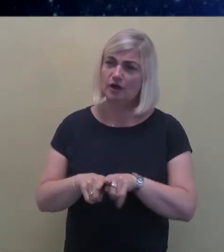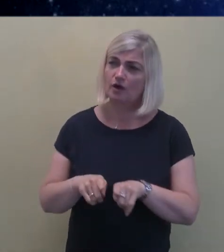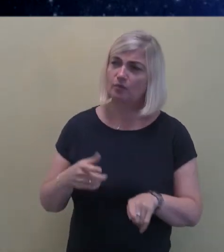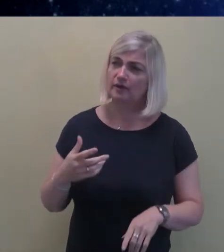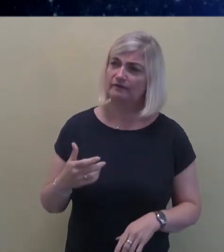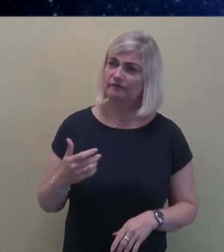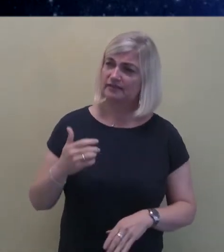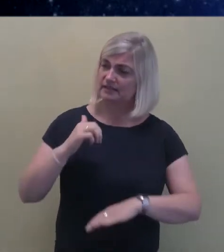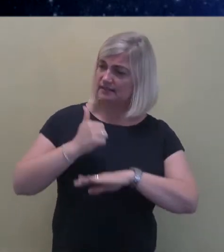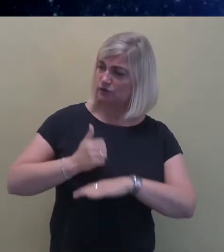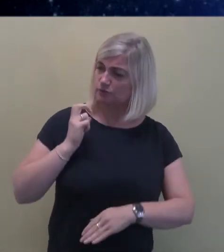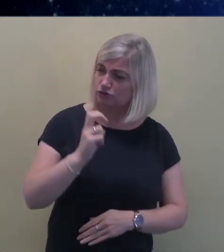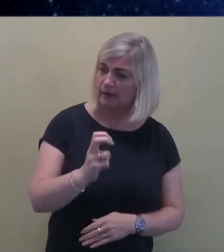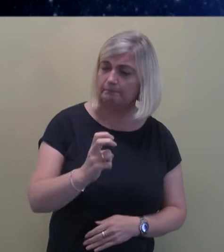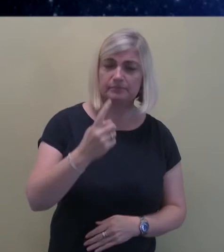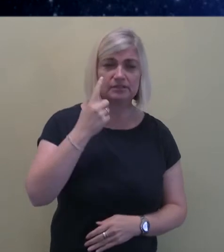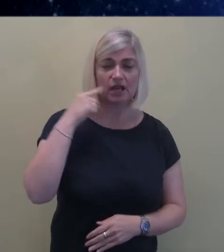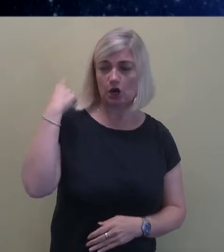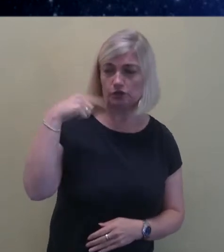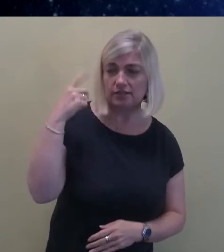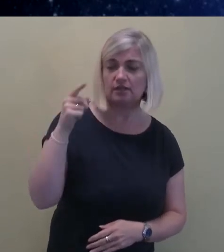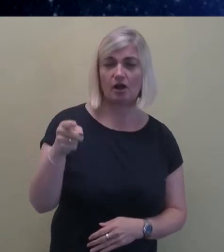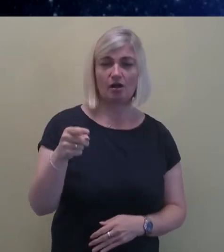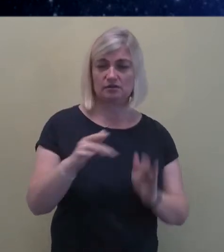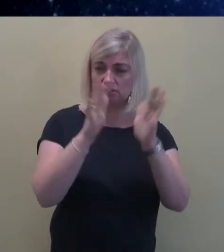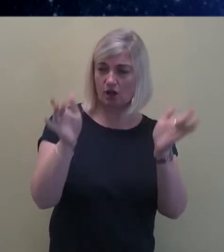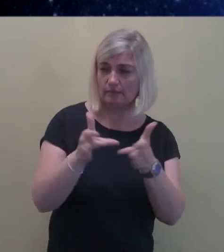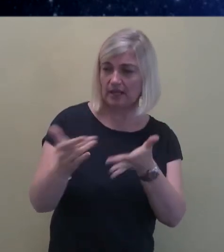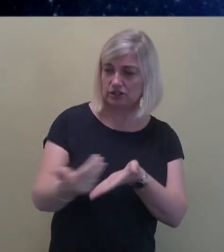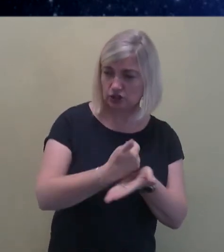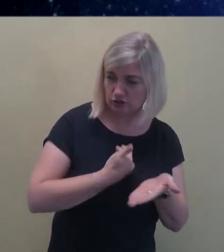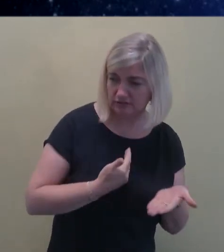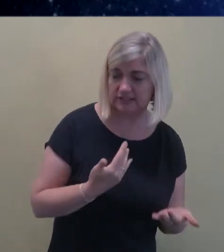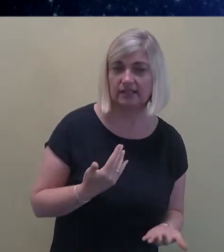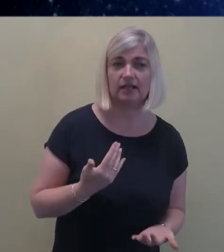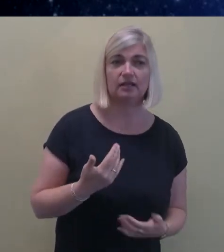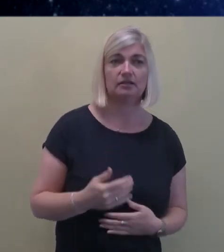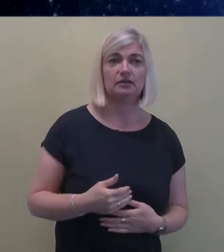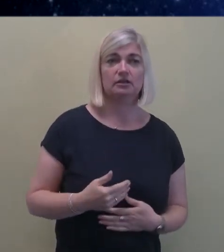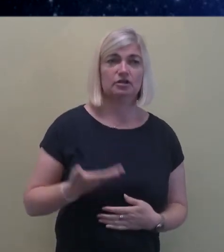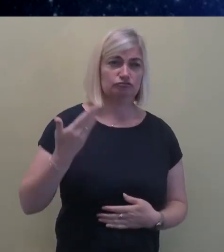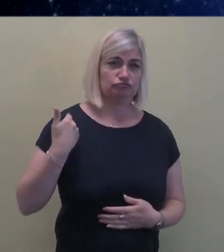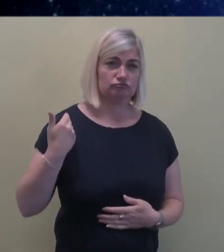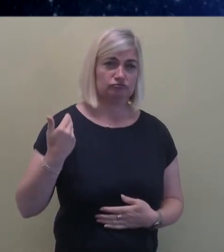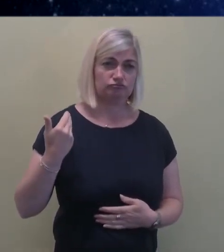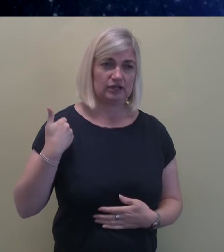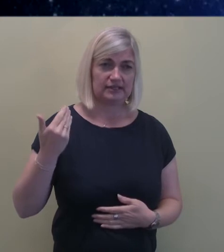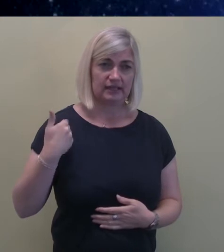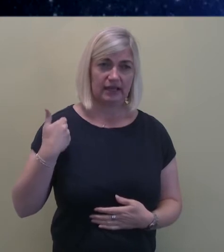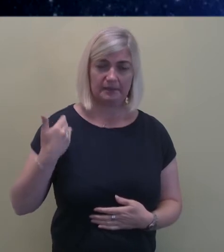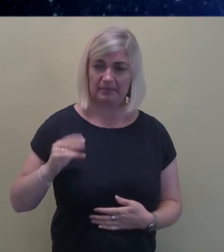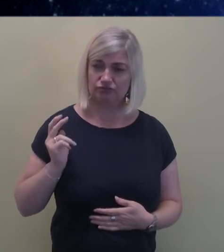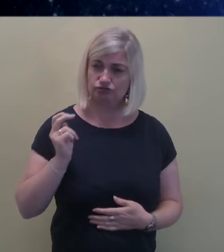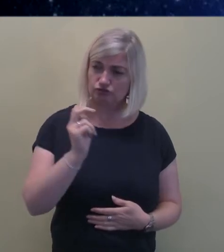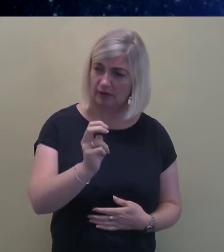football, swimming. Just students need to list and just raise that, can I do this sports, and they just go and